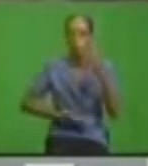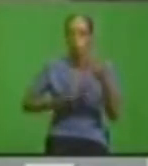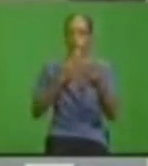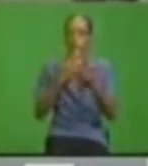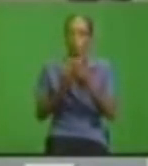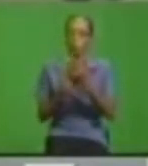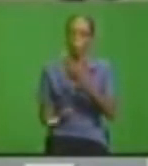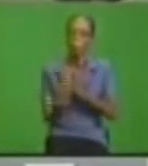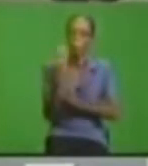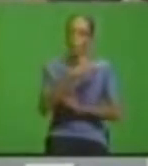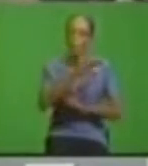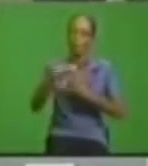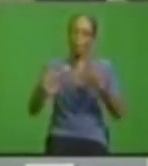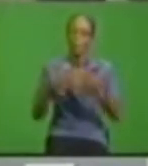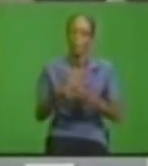to all.